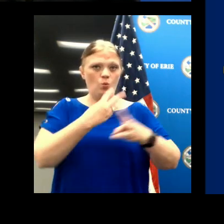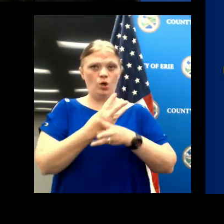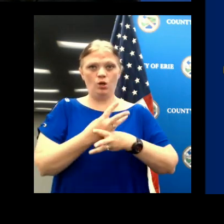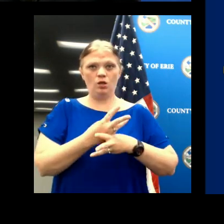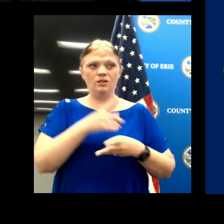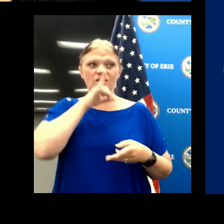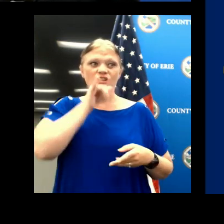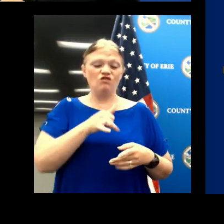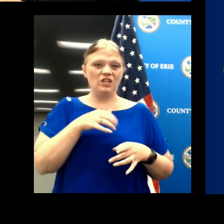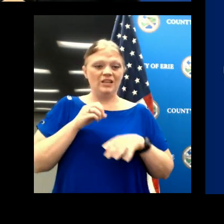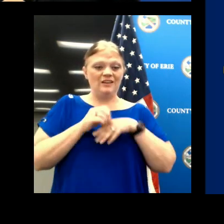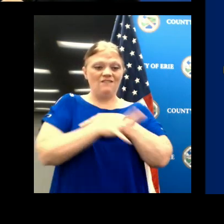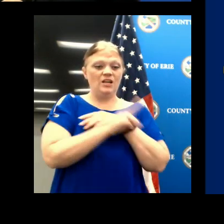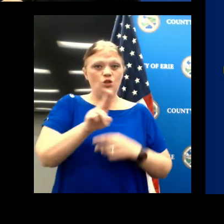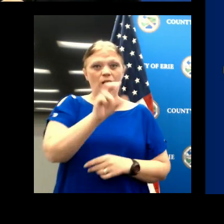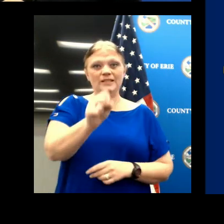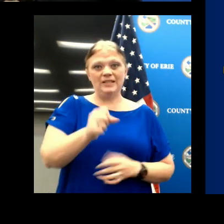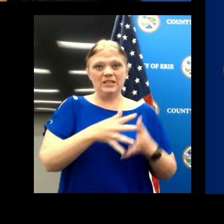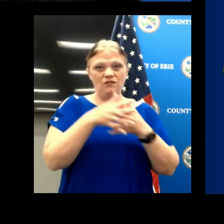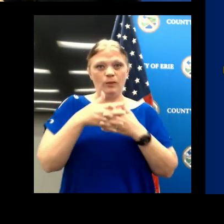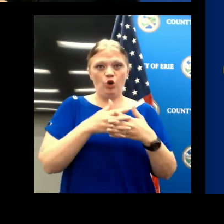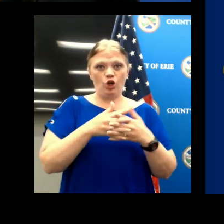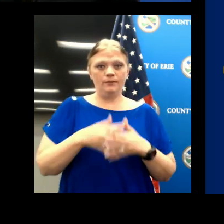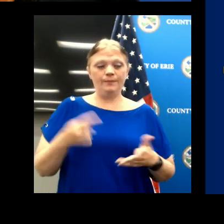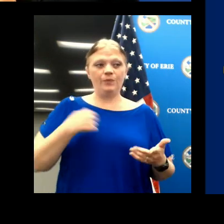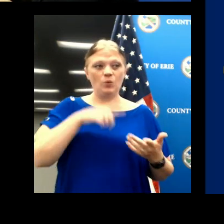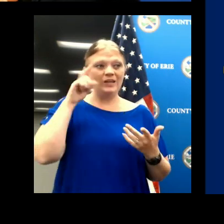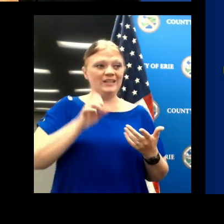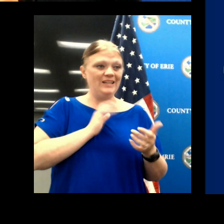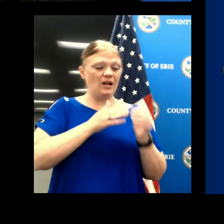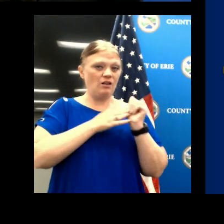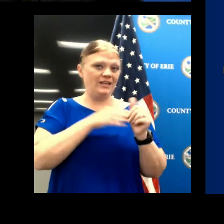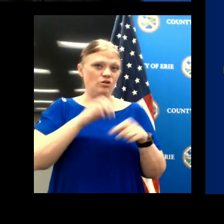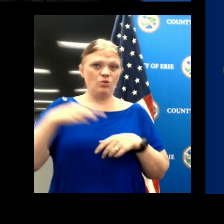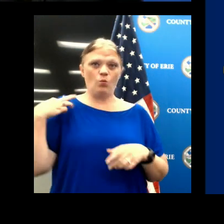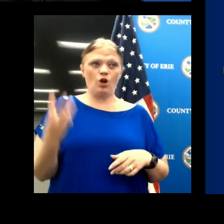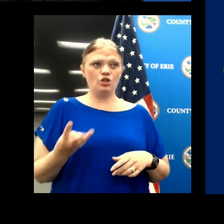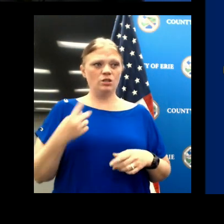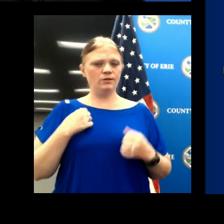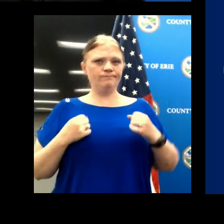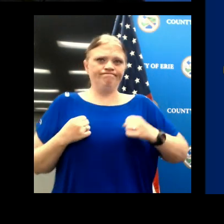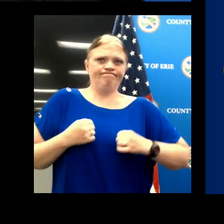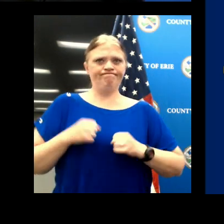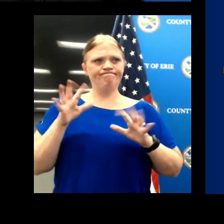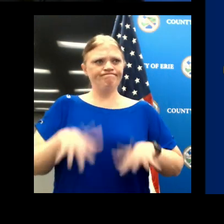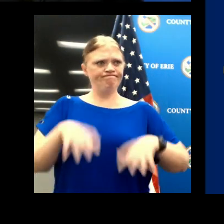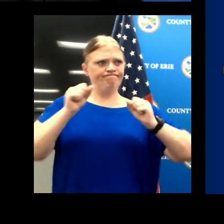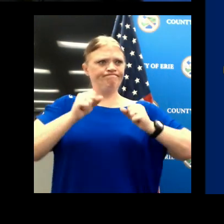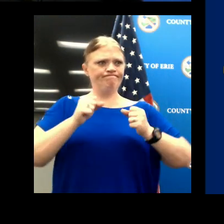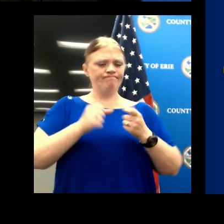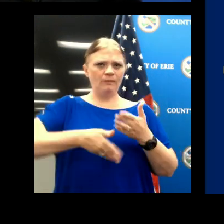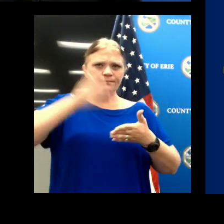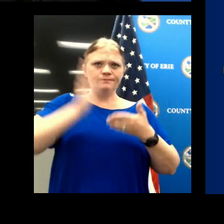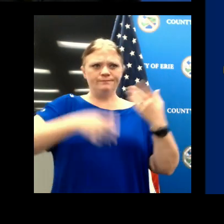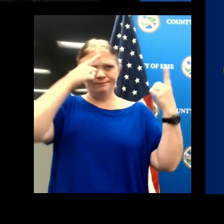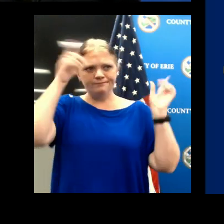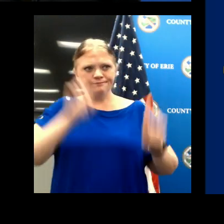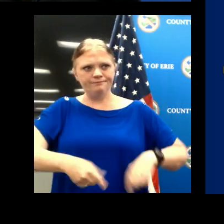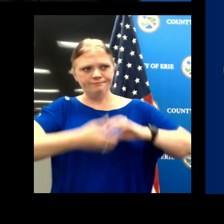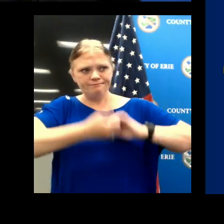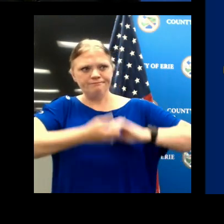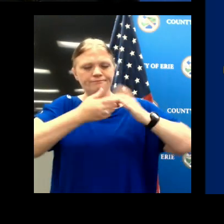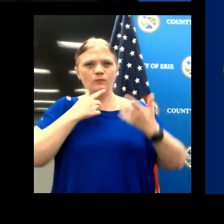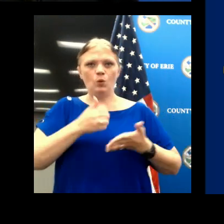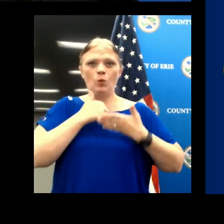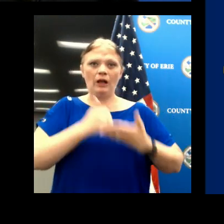really affected the United States of America. And we need our leaders in Washington to step up to the plate and get a deal done that helps local